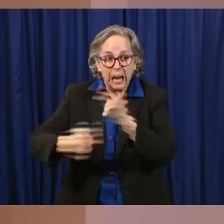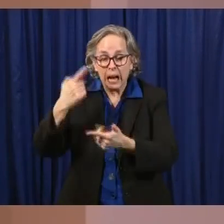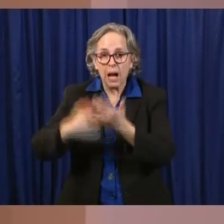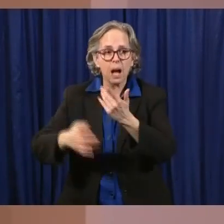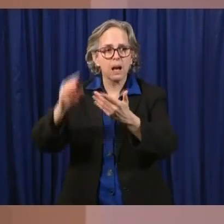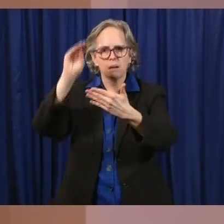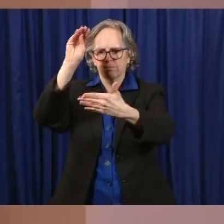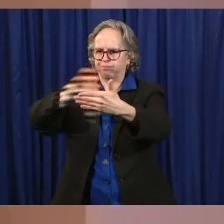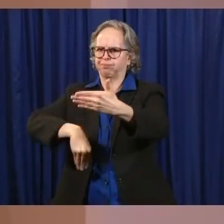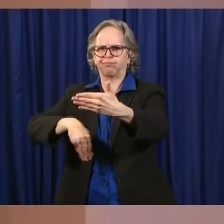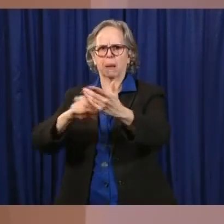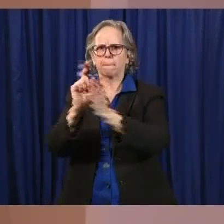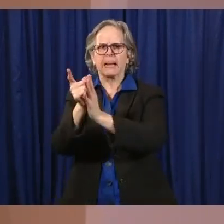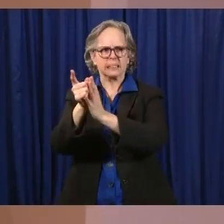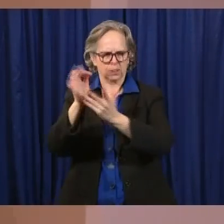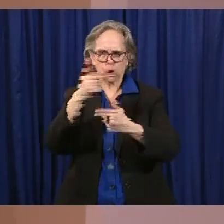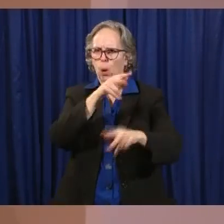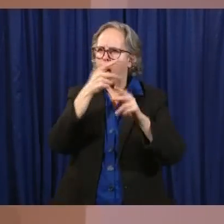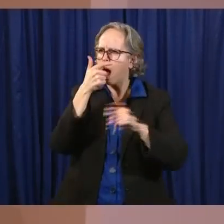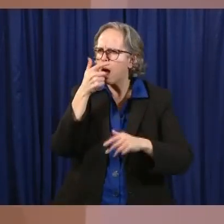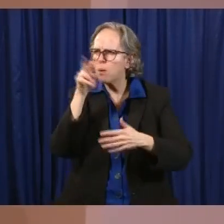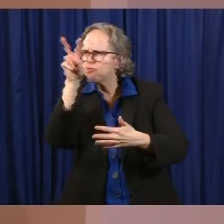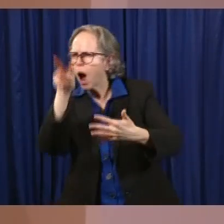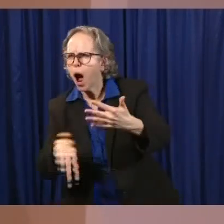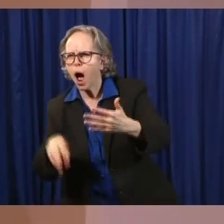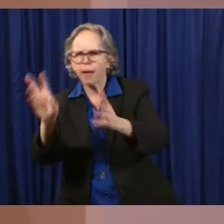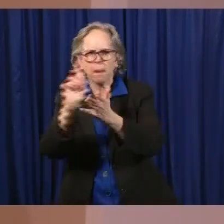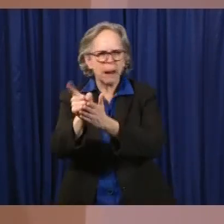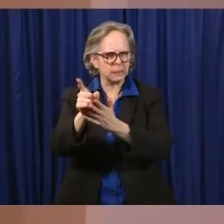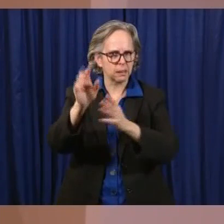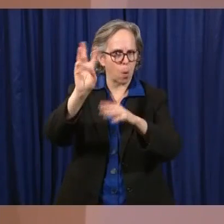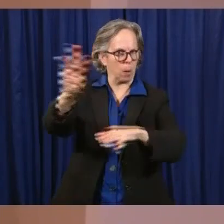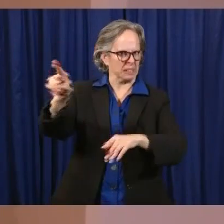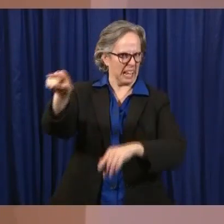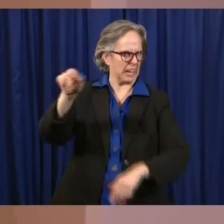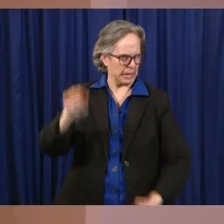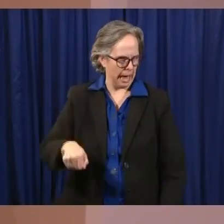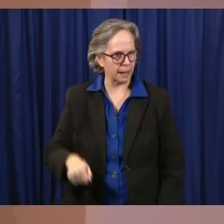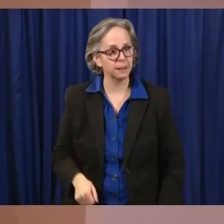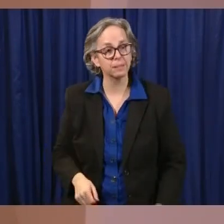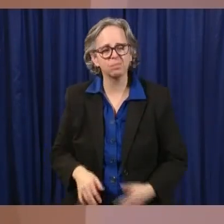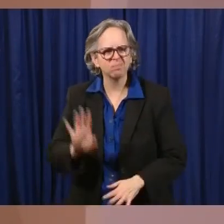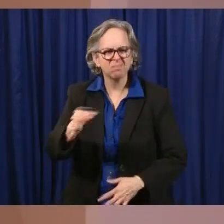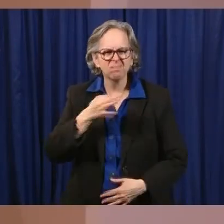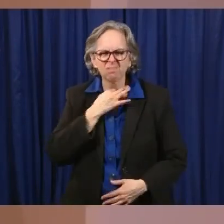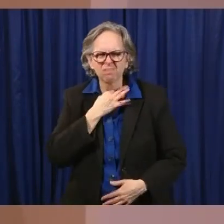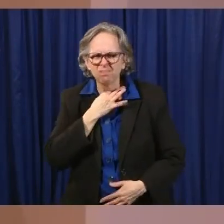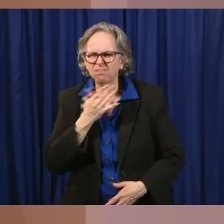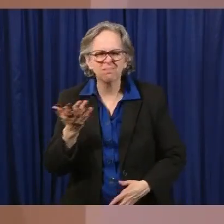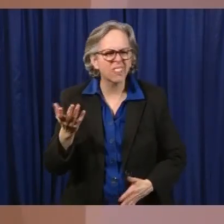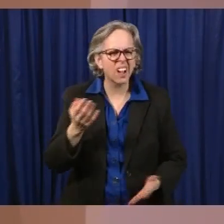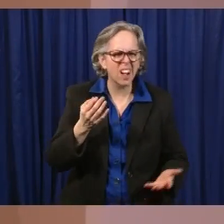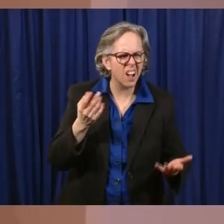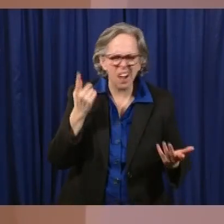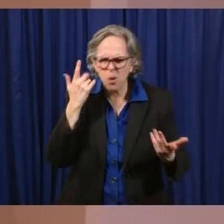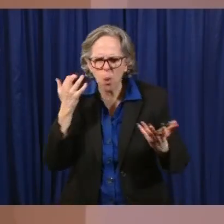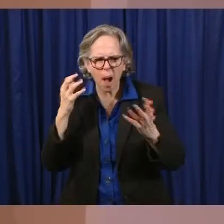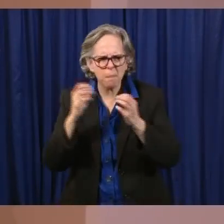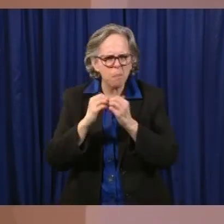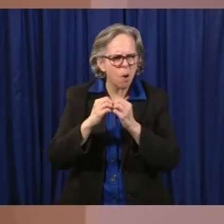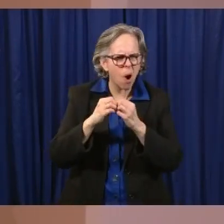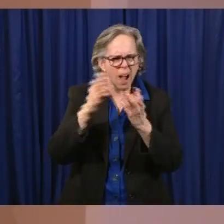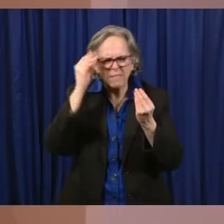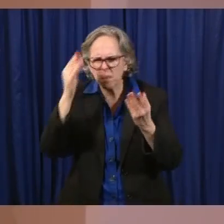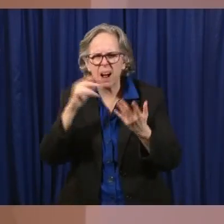that process is working. And if you have questions, want to make an inquiry about the